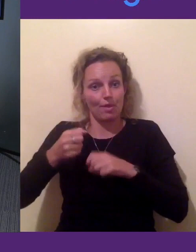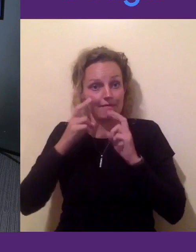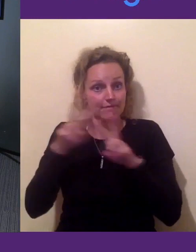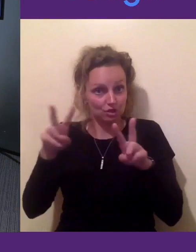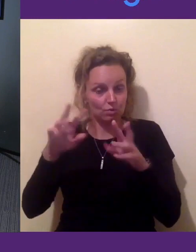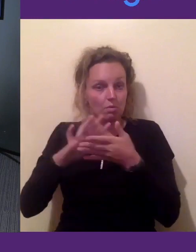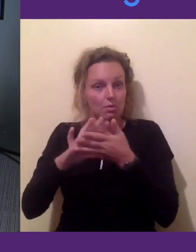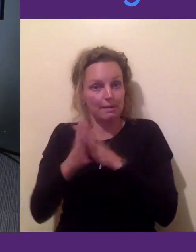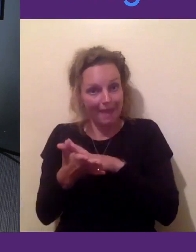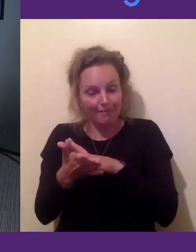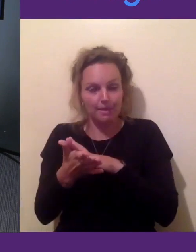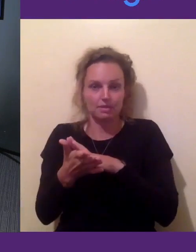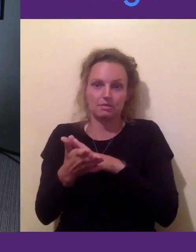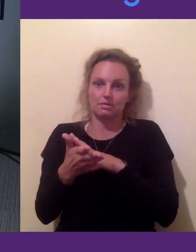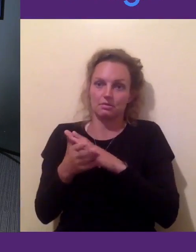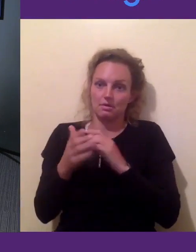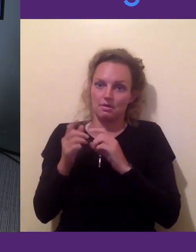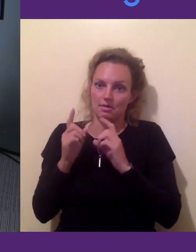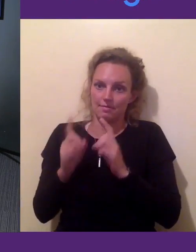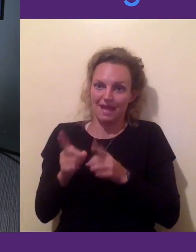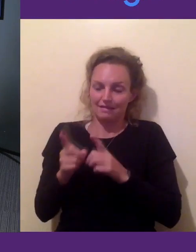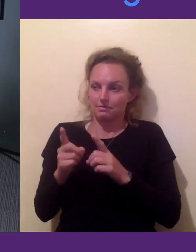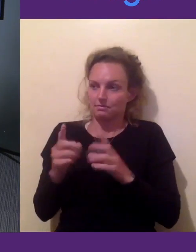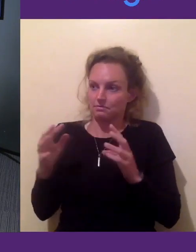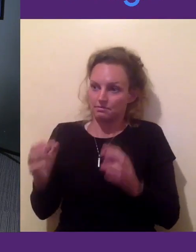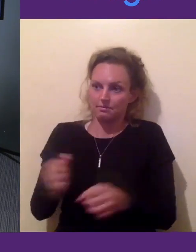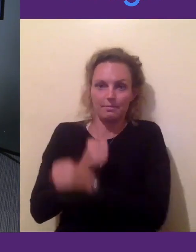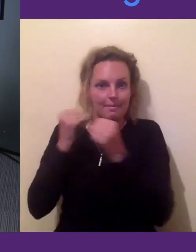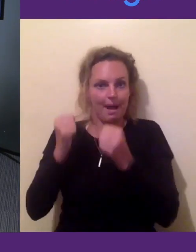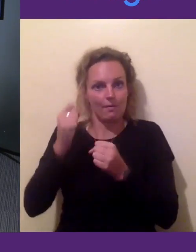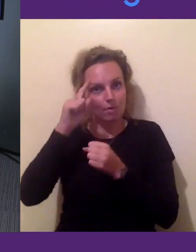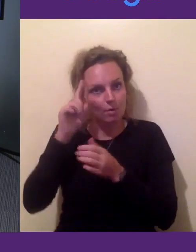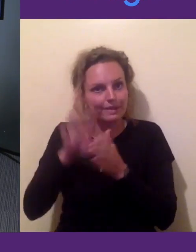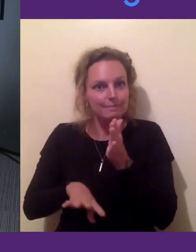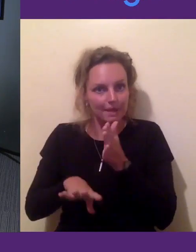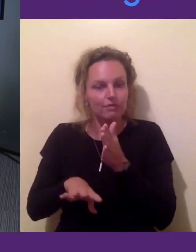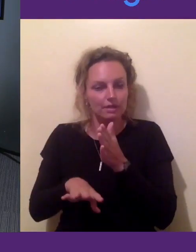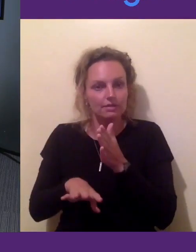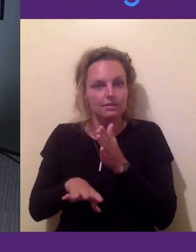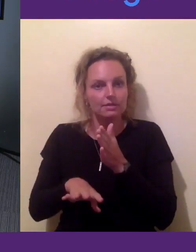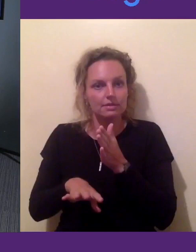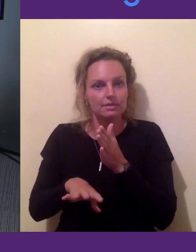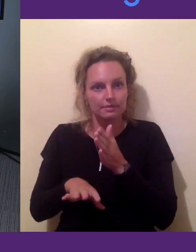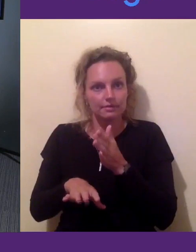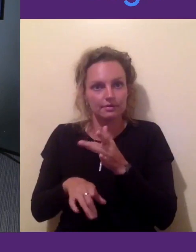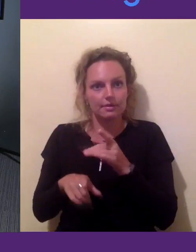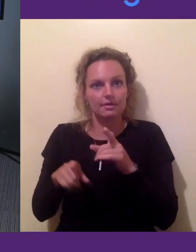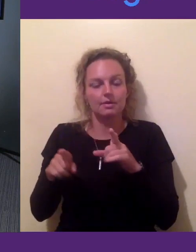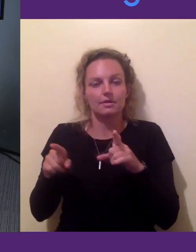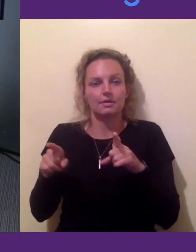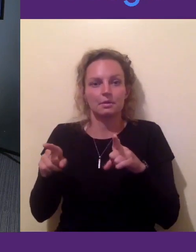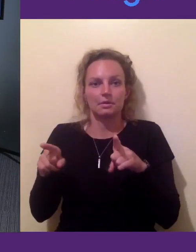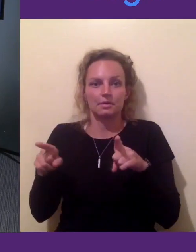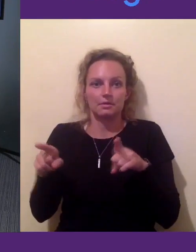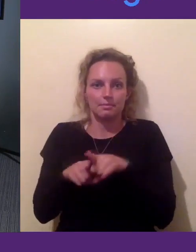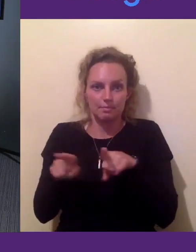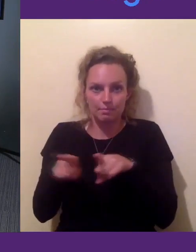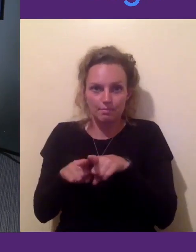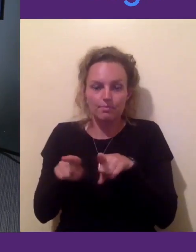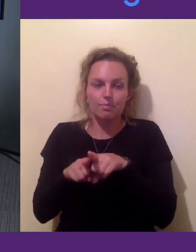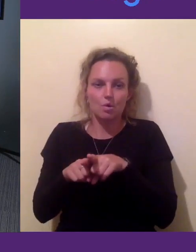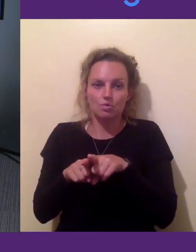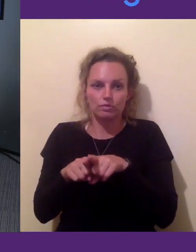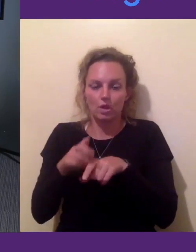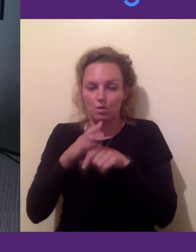in building empathy in the organization, but also giving kind of tangible kind of direction to the team. So for